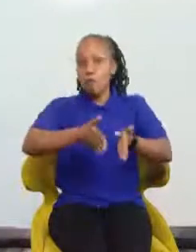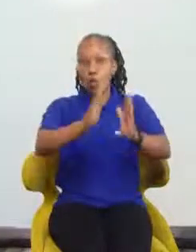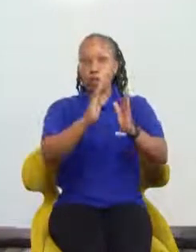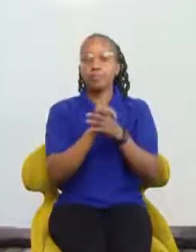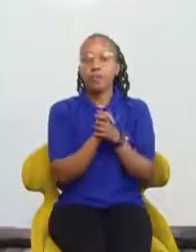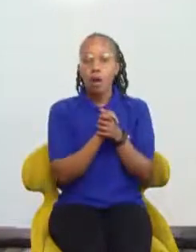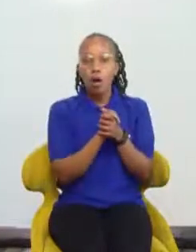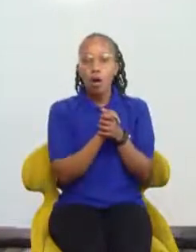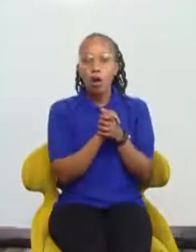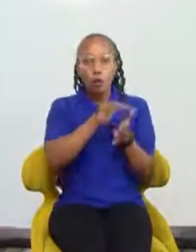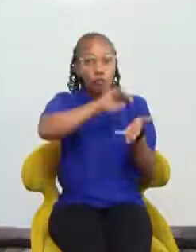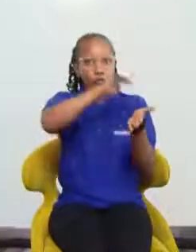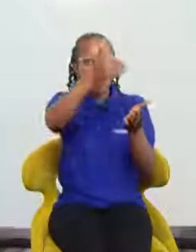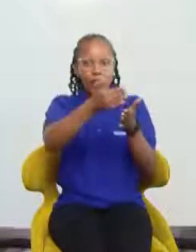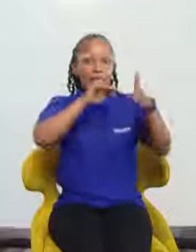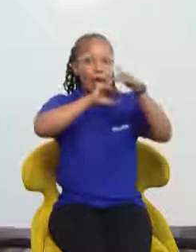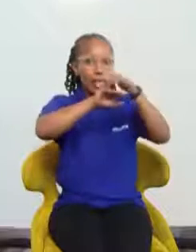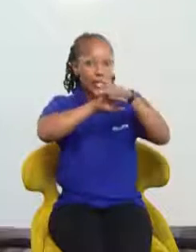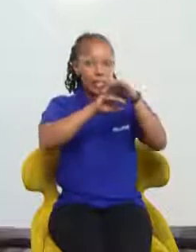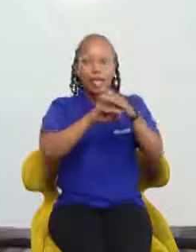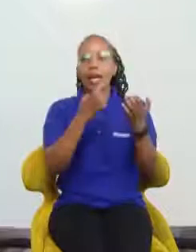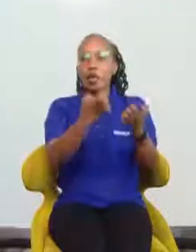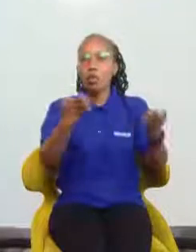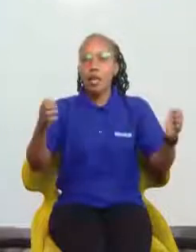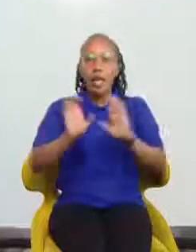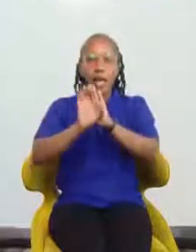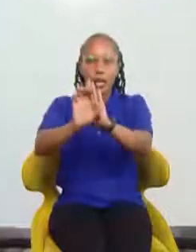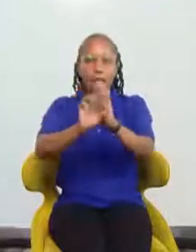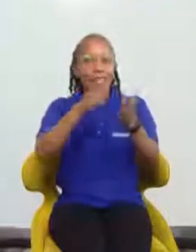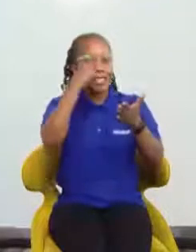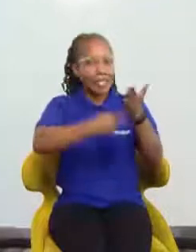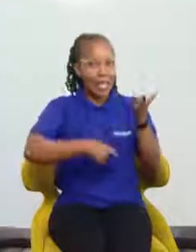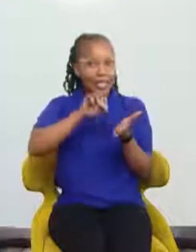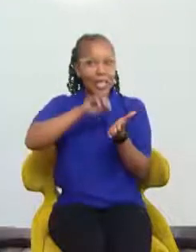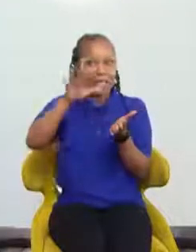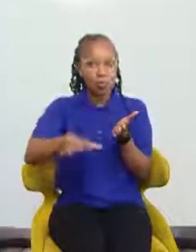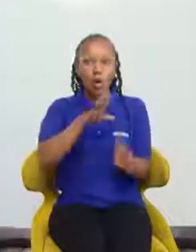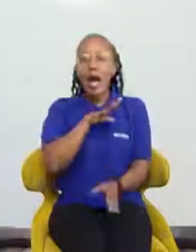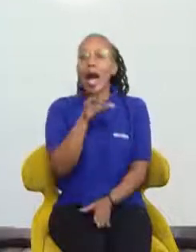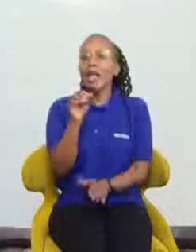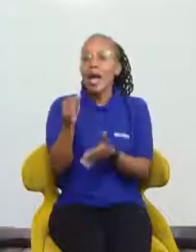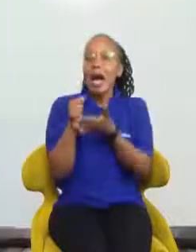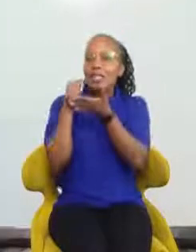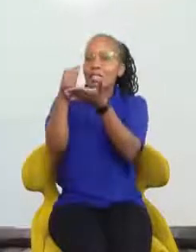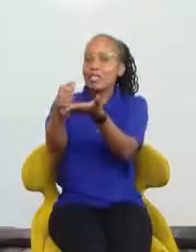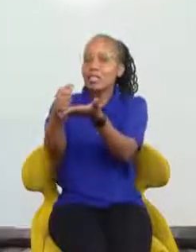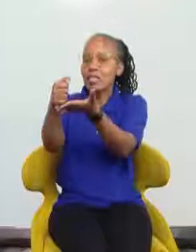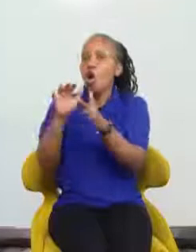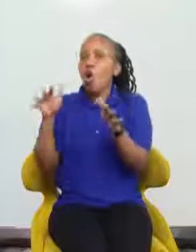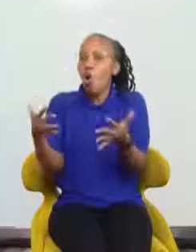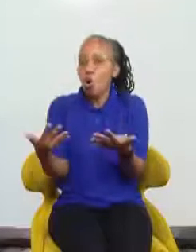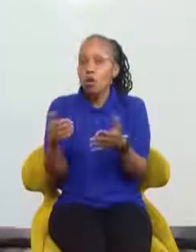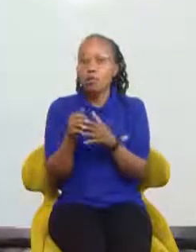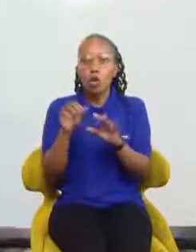subsidy with accessing such devices, including tax incentives, and also assisting or growing